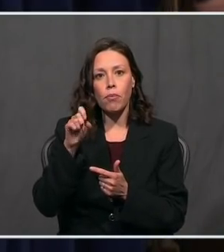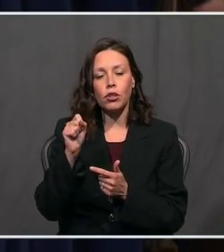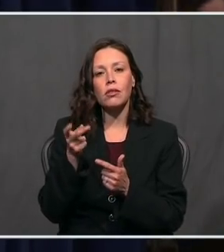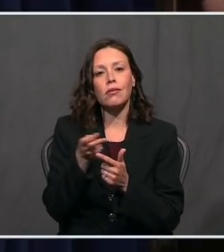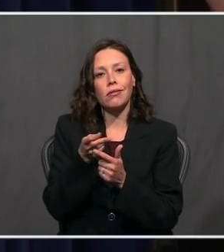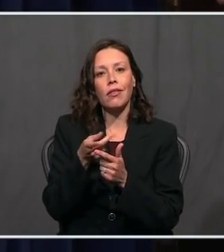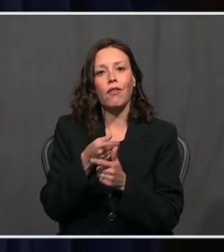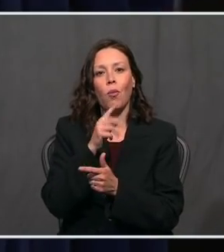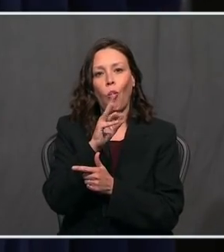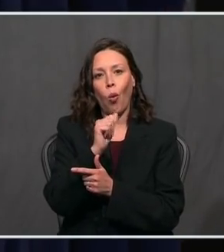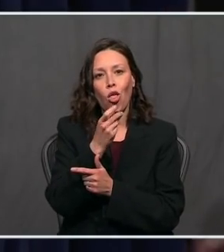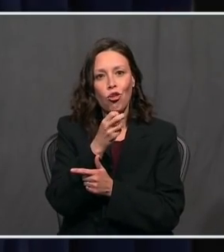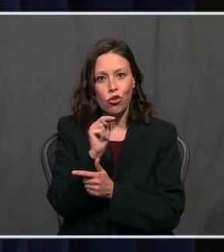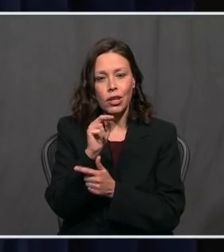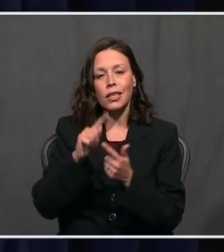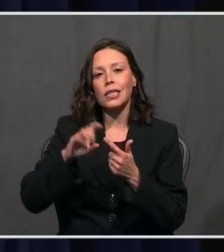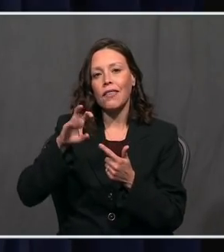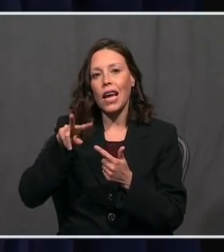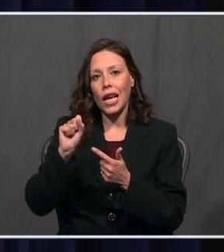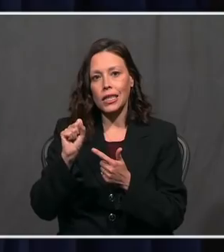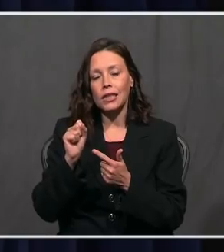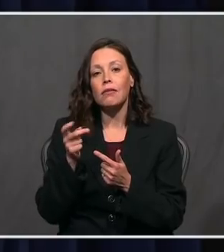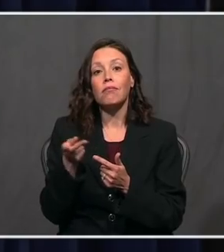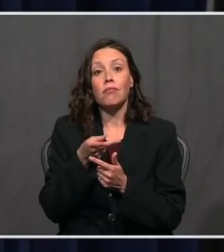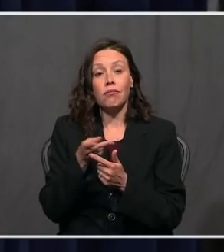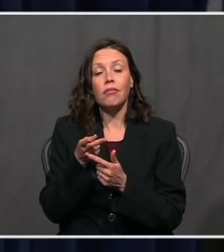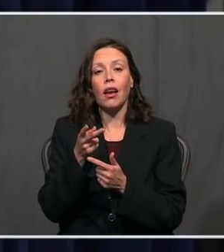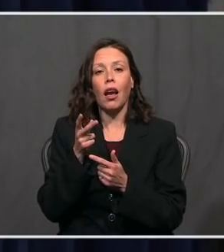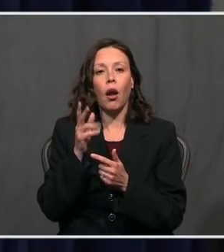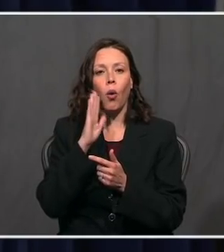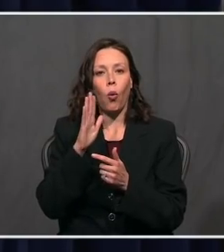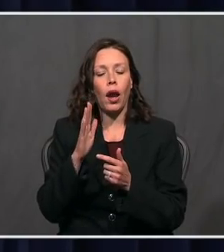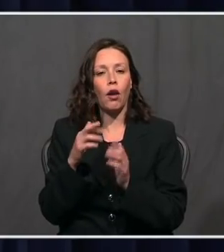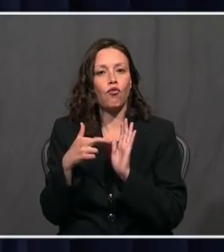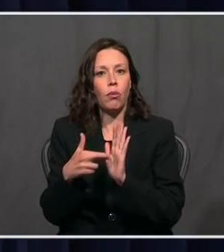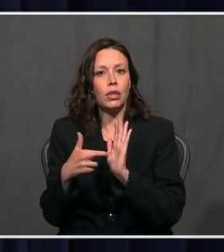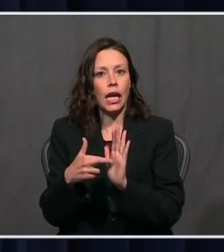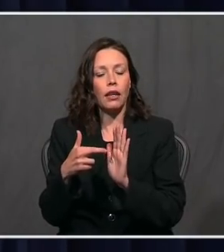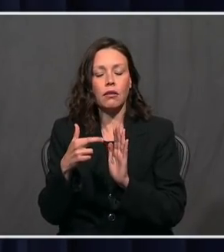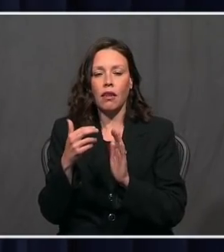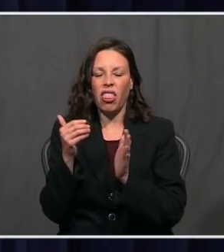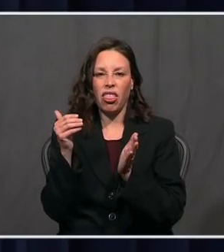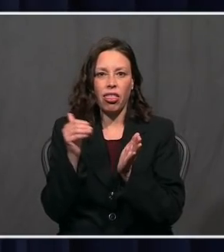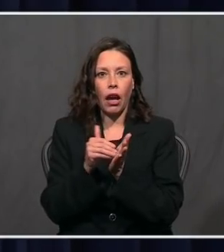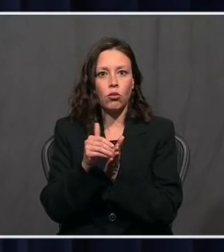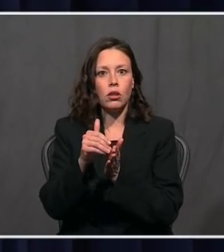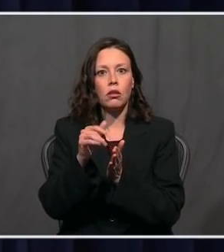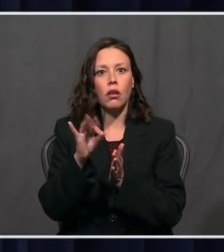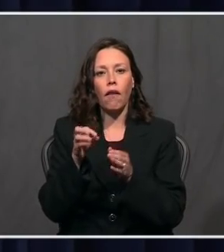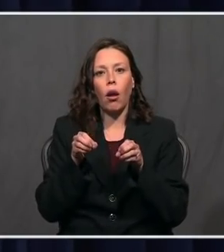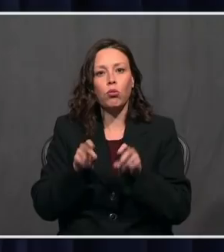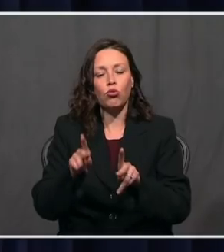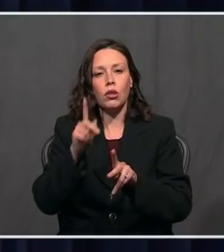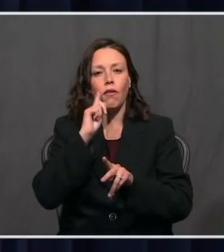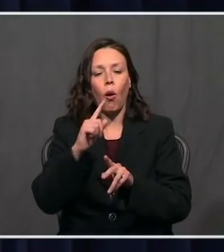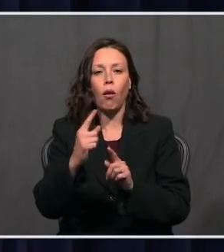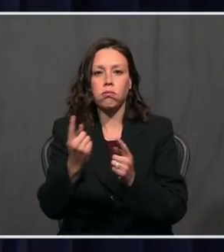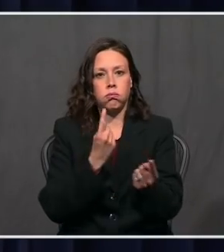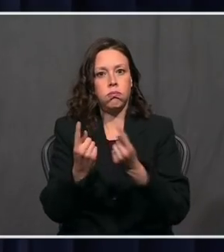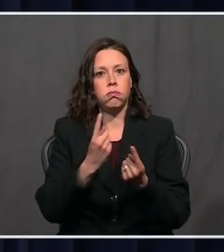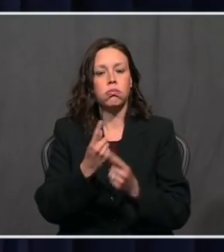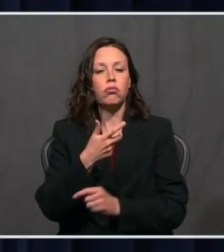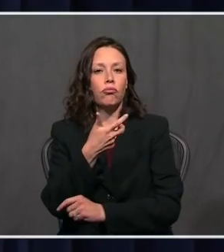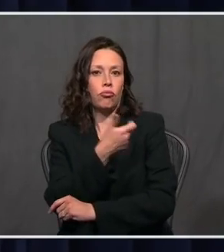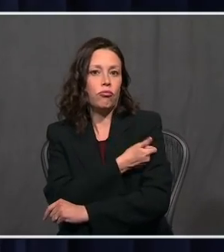stores of these two pharmacy companies alone, will represent tens of thousands of outlets at which Americans